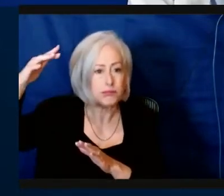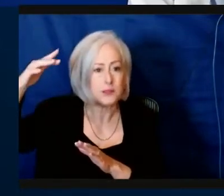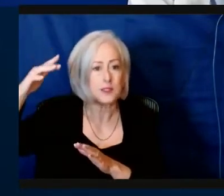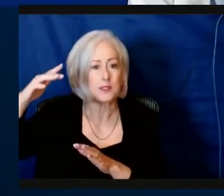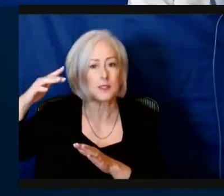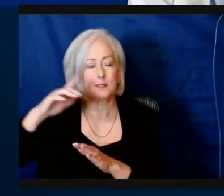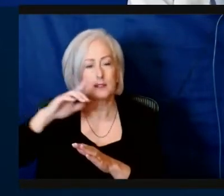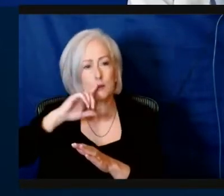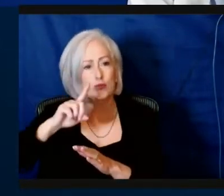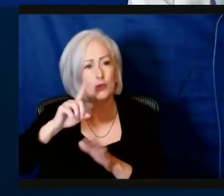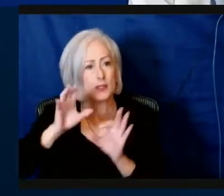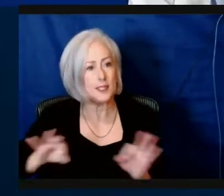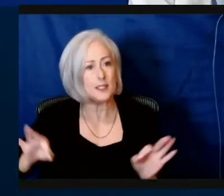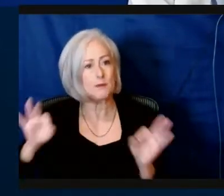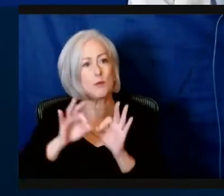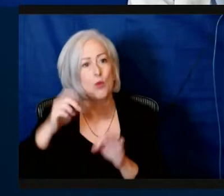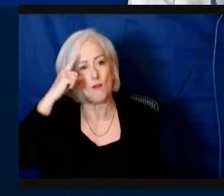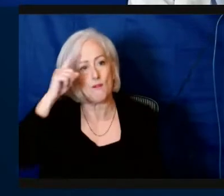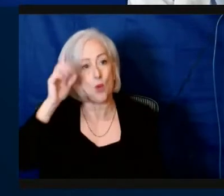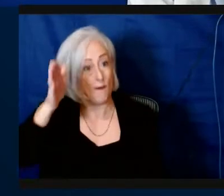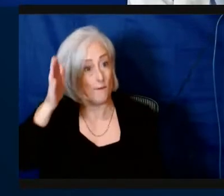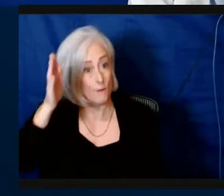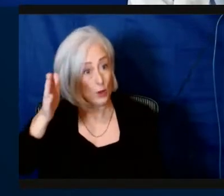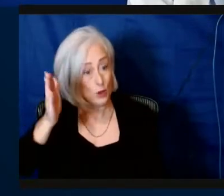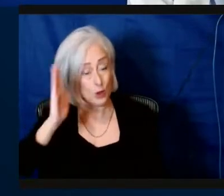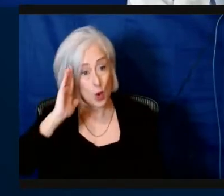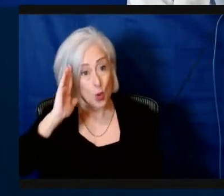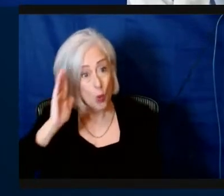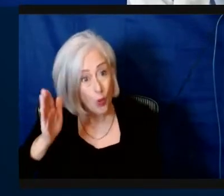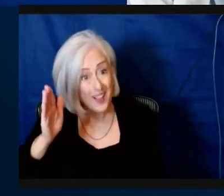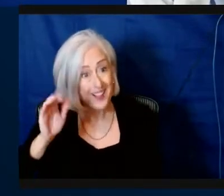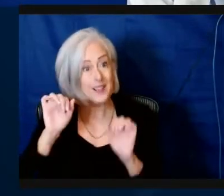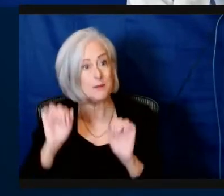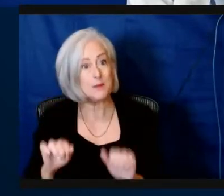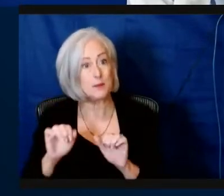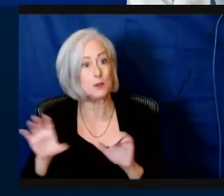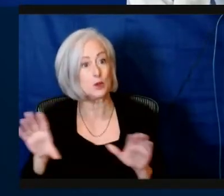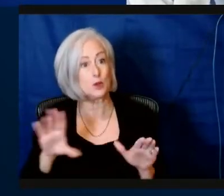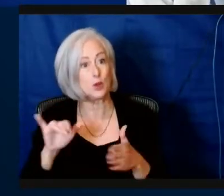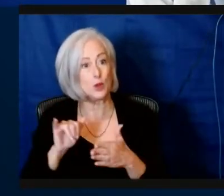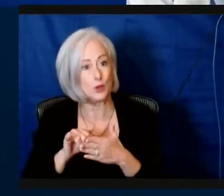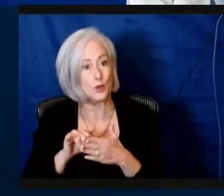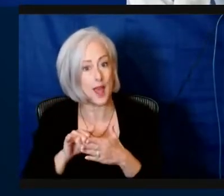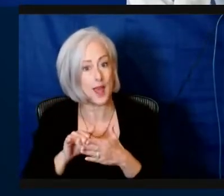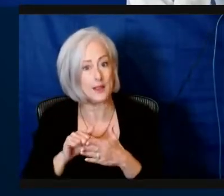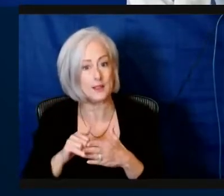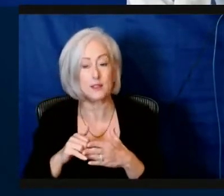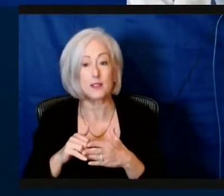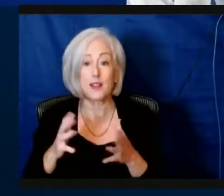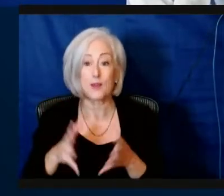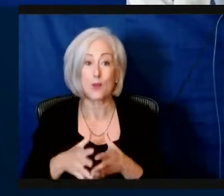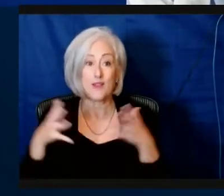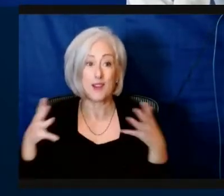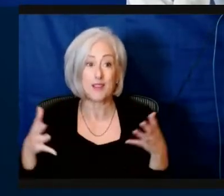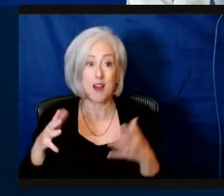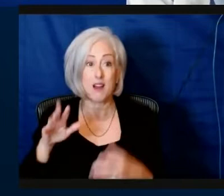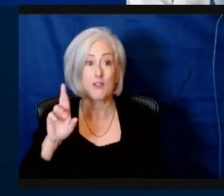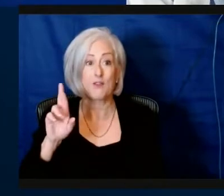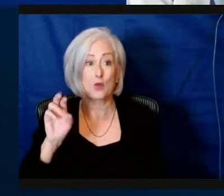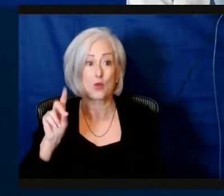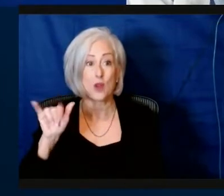future, are they going to be able to actually do that in space? There's an awful lot of radiation out there, right?